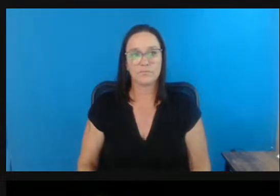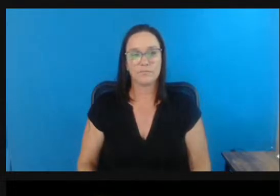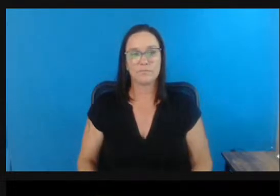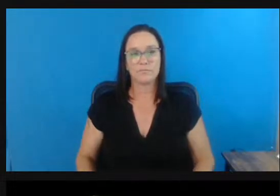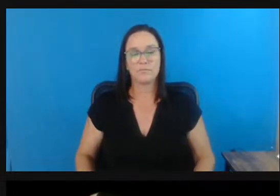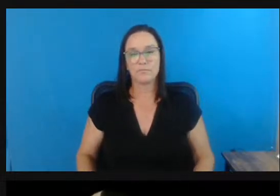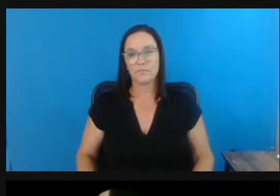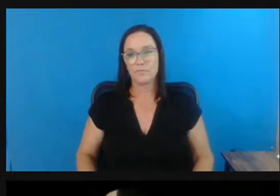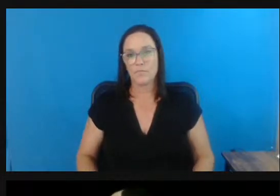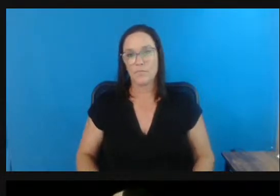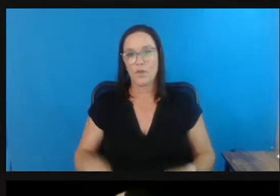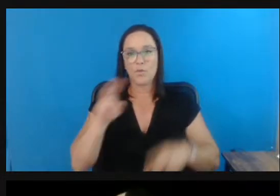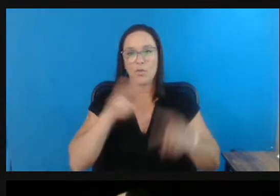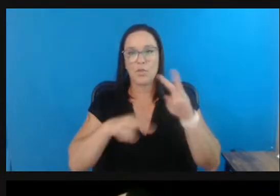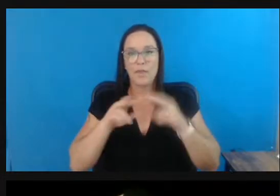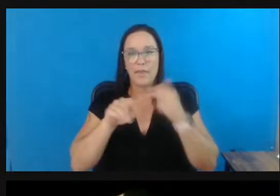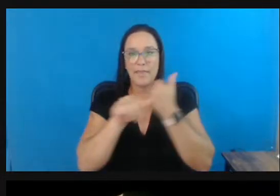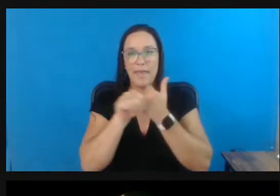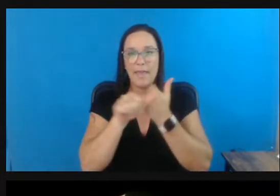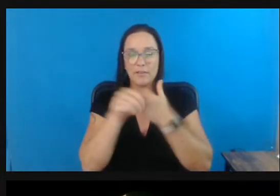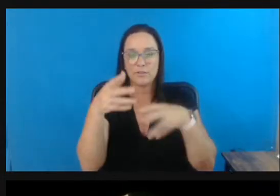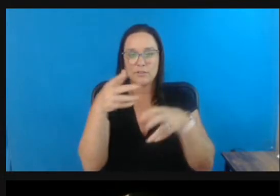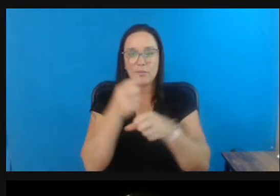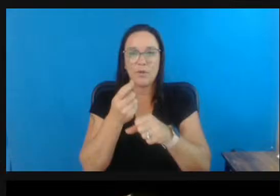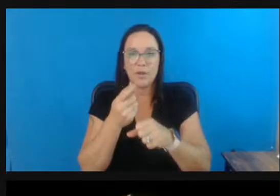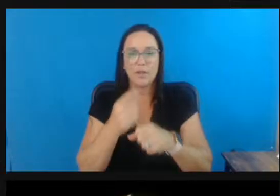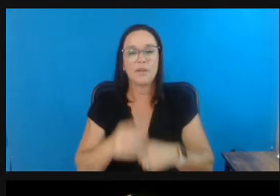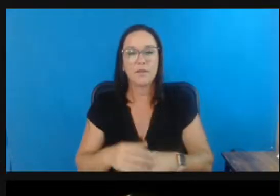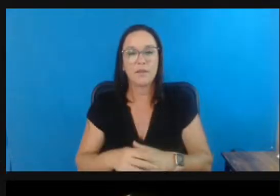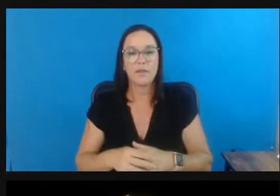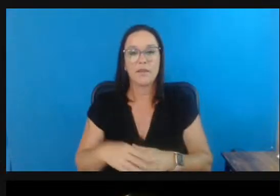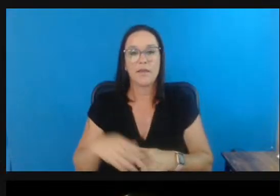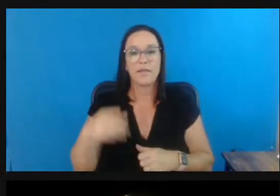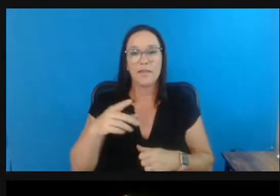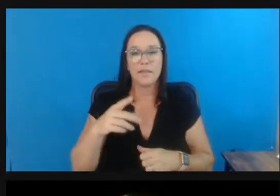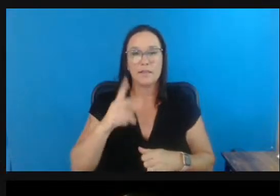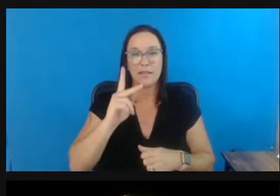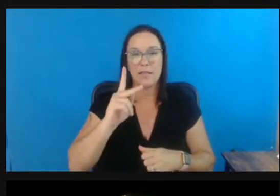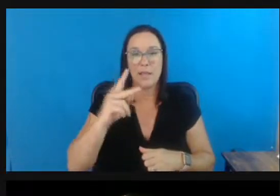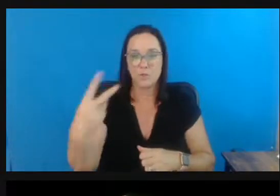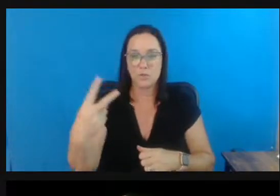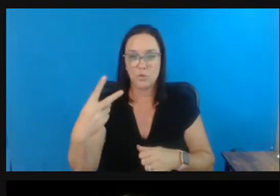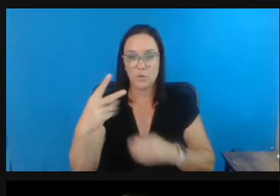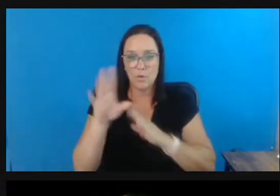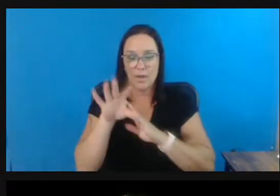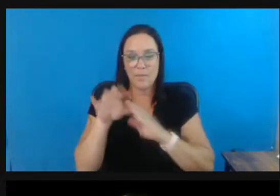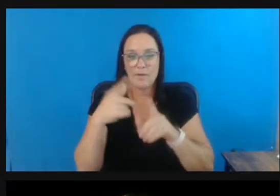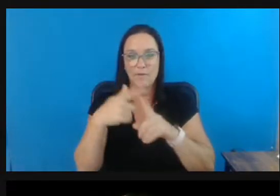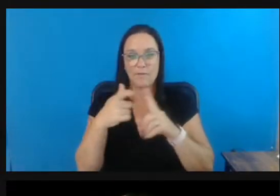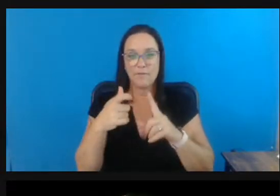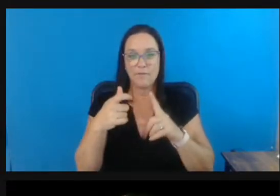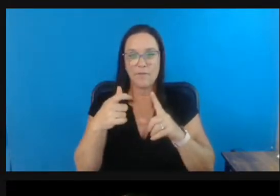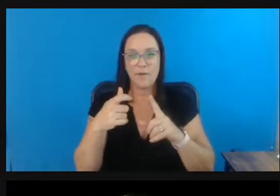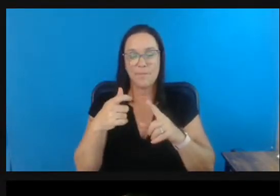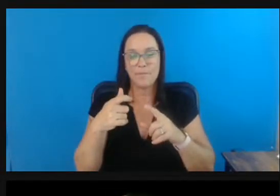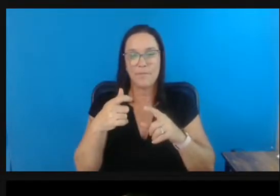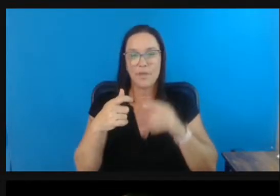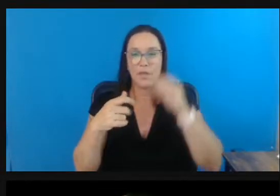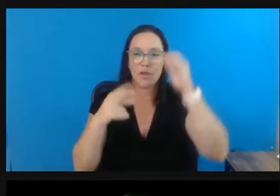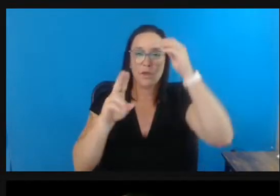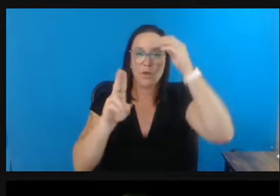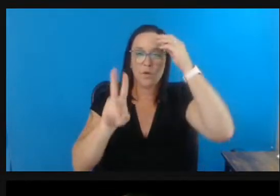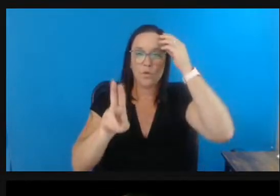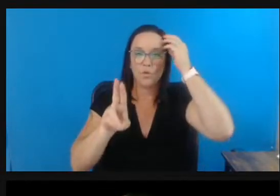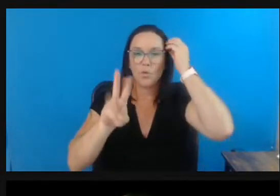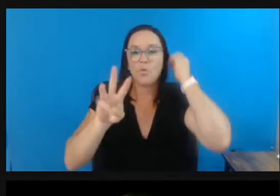and look at a couple of cameras. First, this K2 camera from the tower over at Uekahuna.